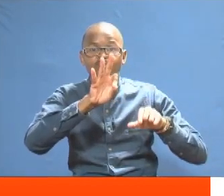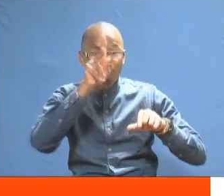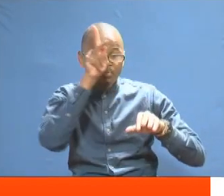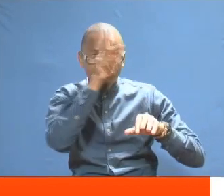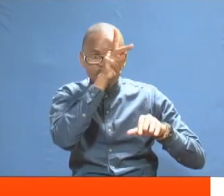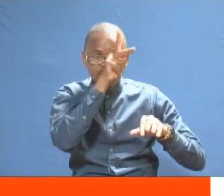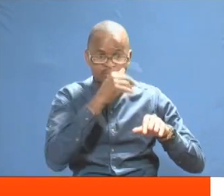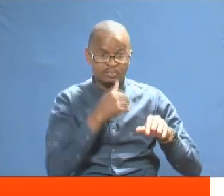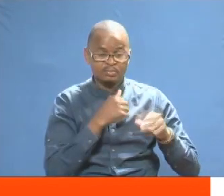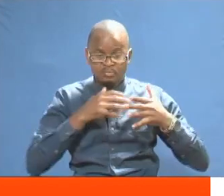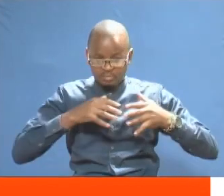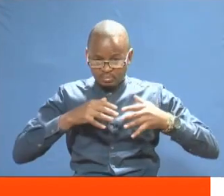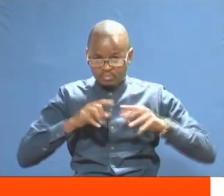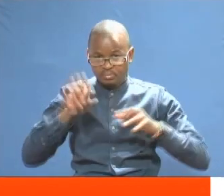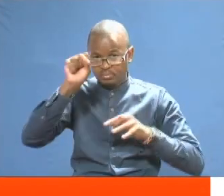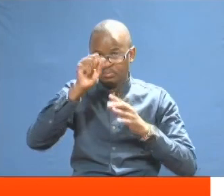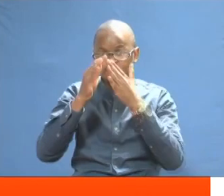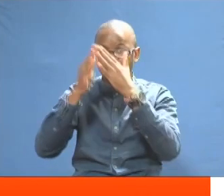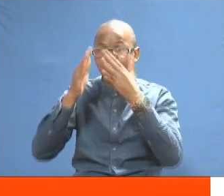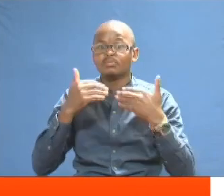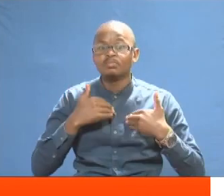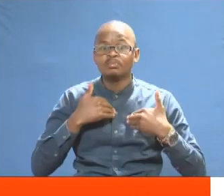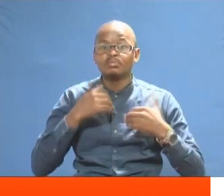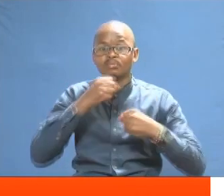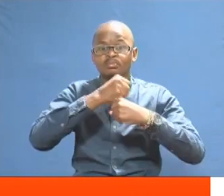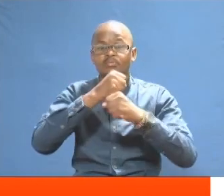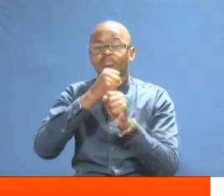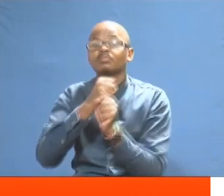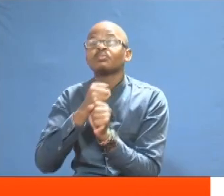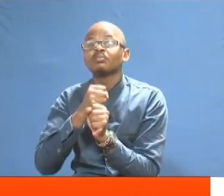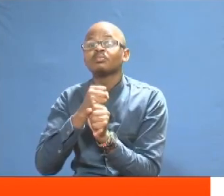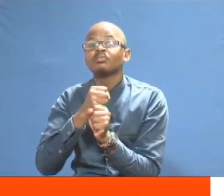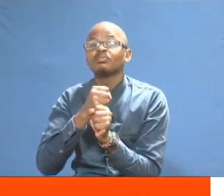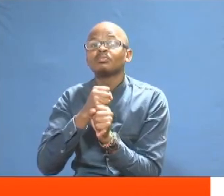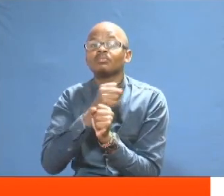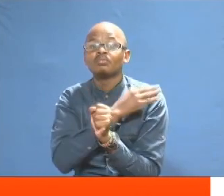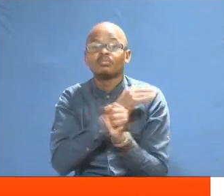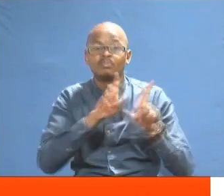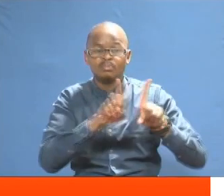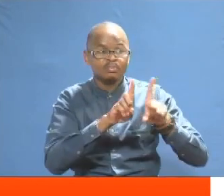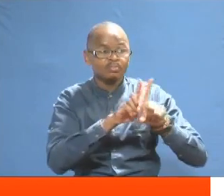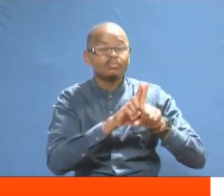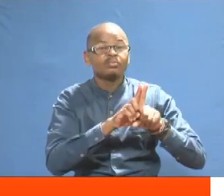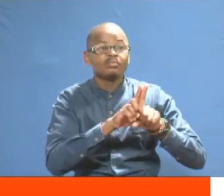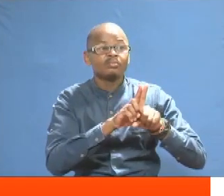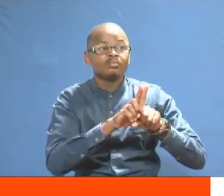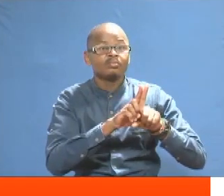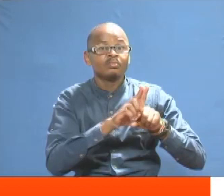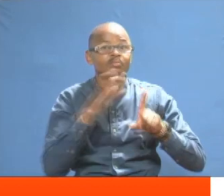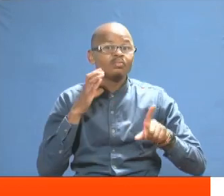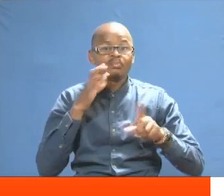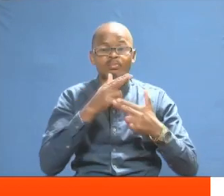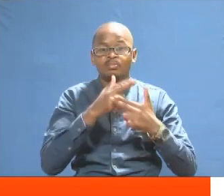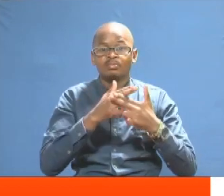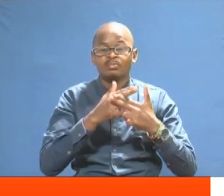the stage, there were some people within State House, even they went ahead and formed a political party and even put a candidate by the